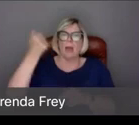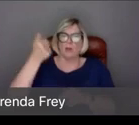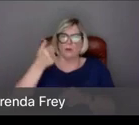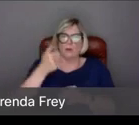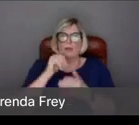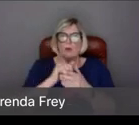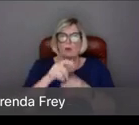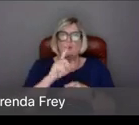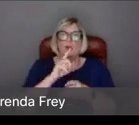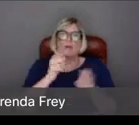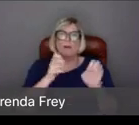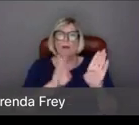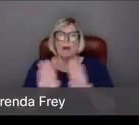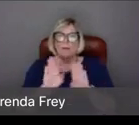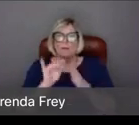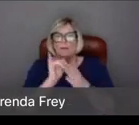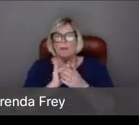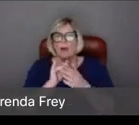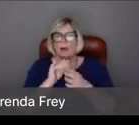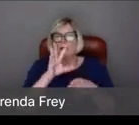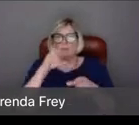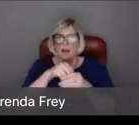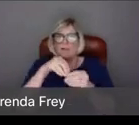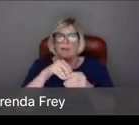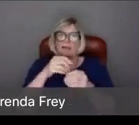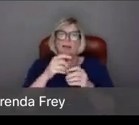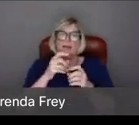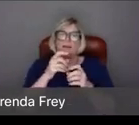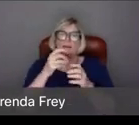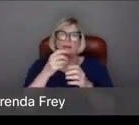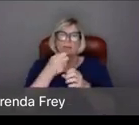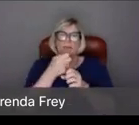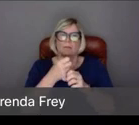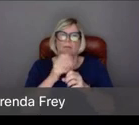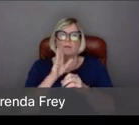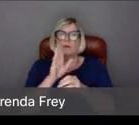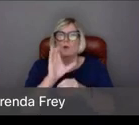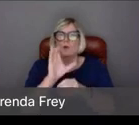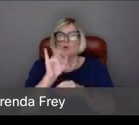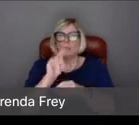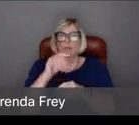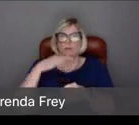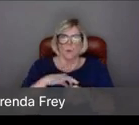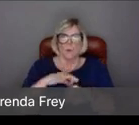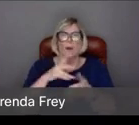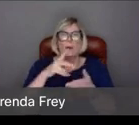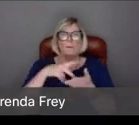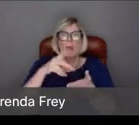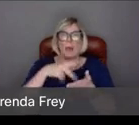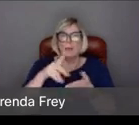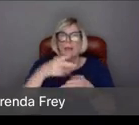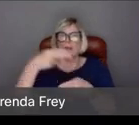that comprise your credit score. So the biggest part of this chart here is the payment history. It is